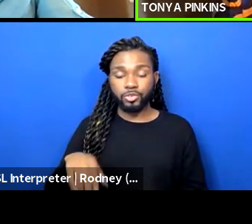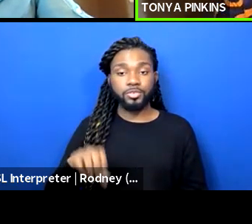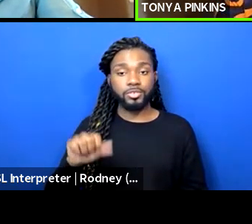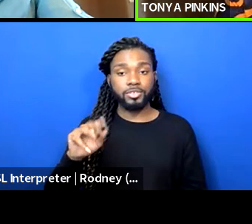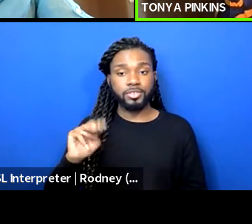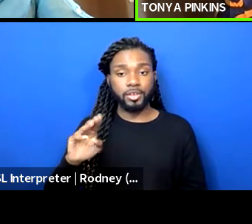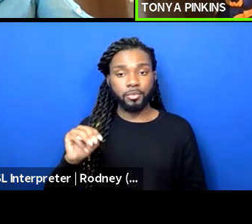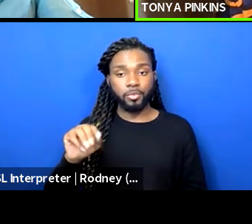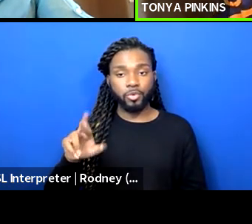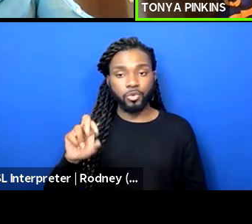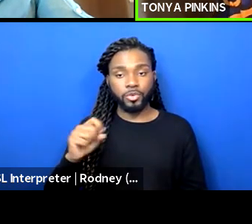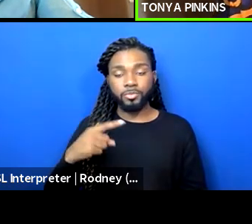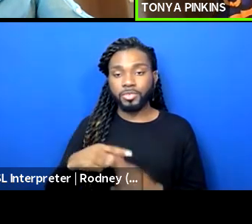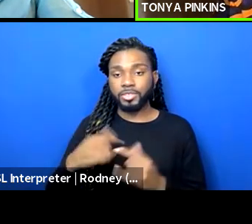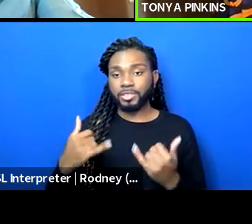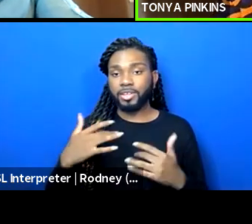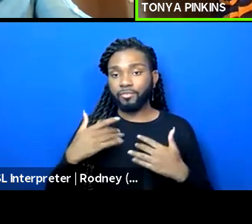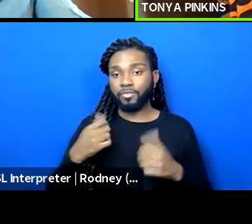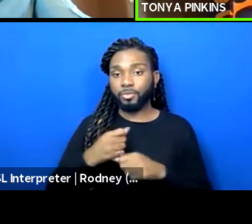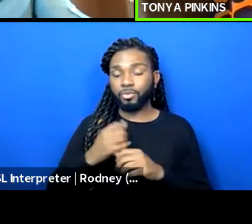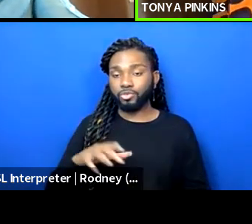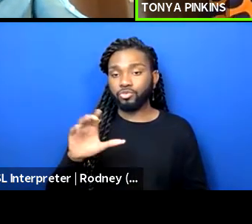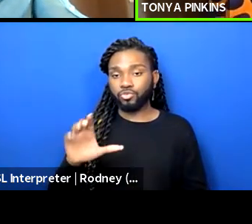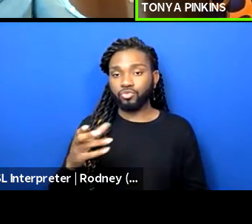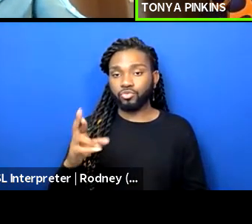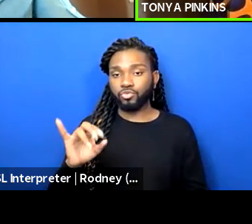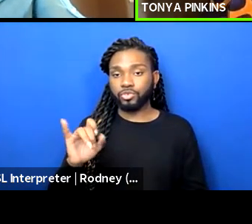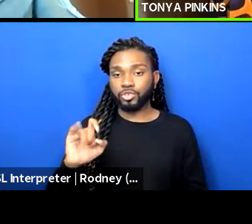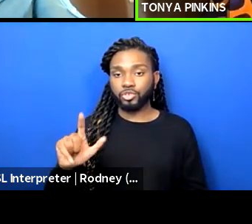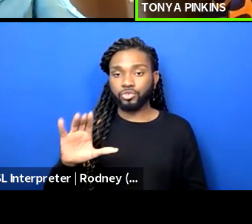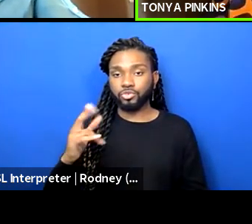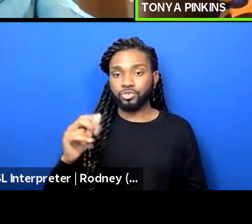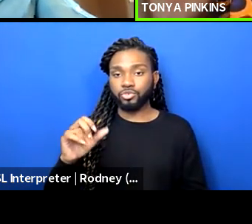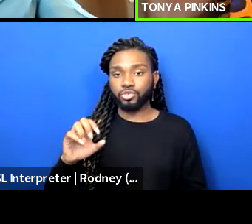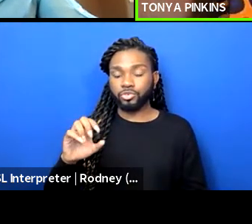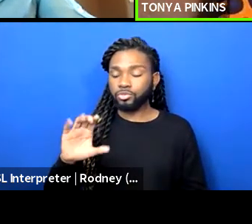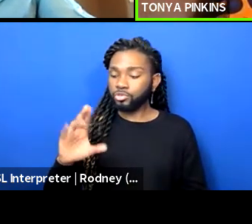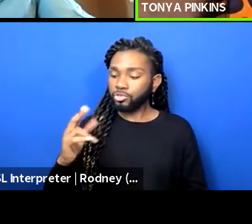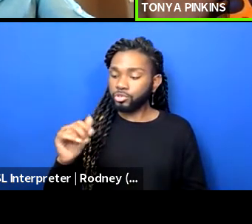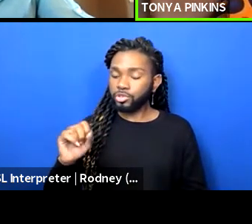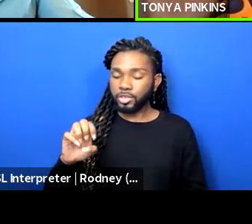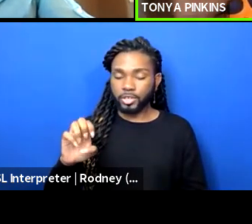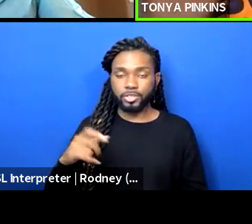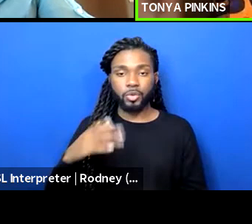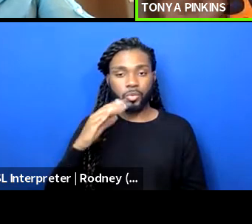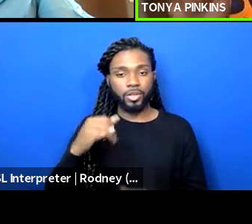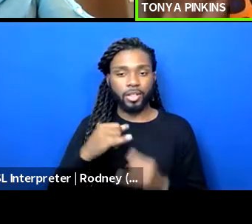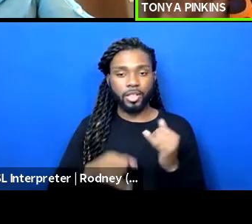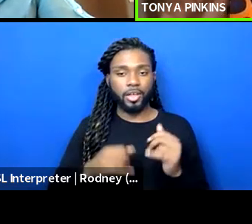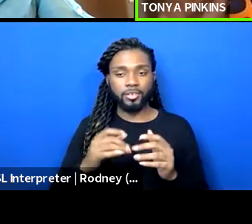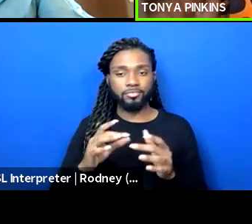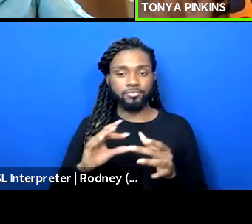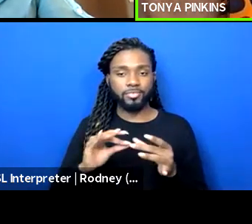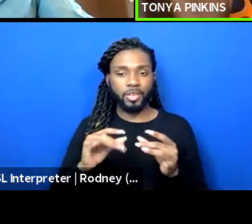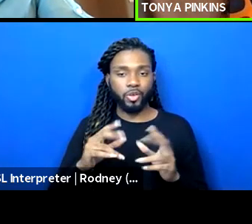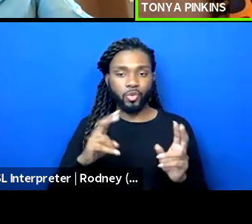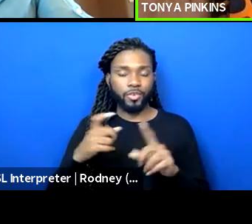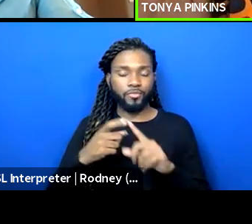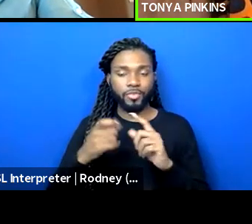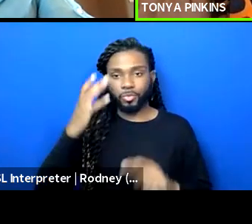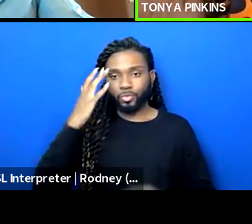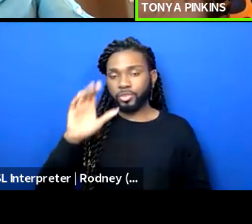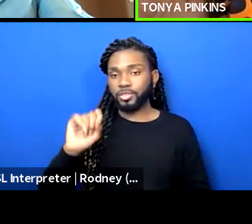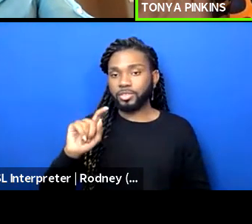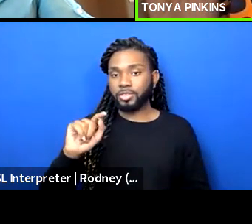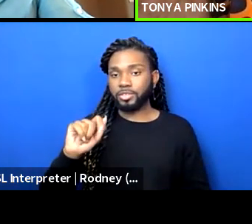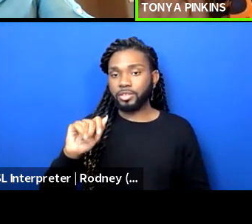the event producer for today, Crystal Chase. So I'm going to close with a quote from the brilliant Stacey Abrams. If you haven't